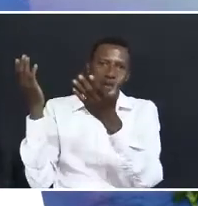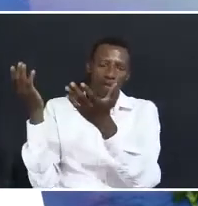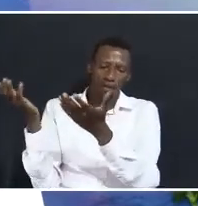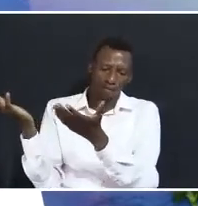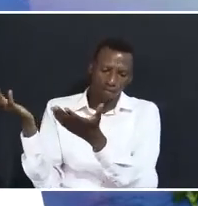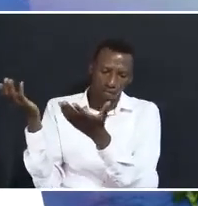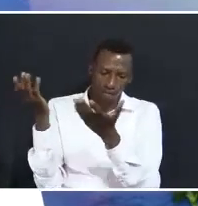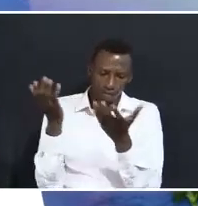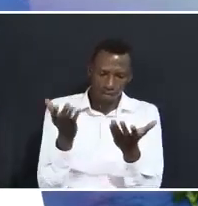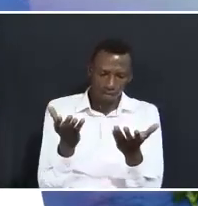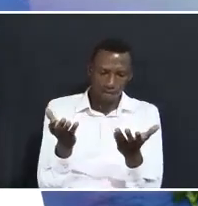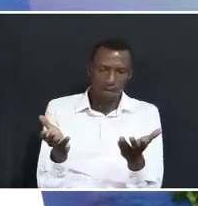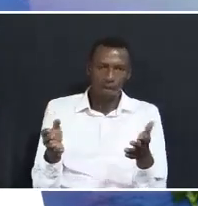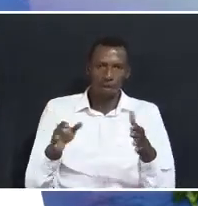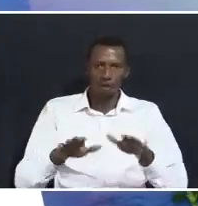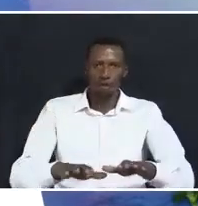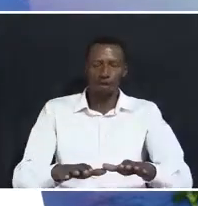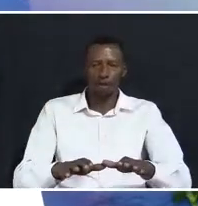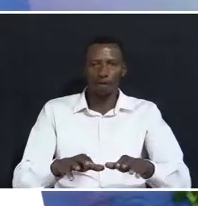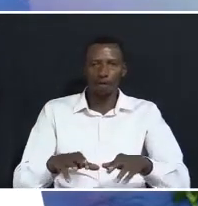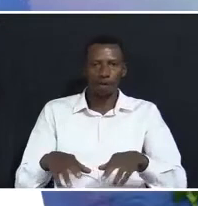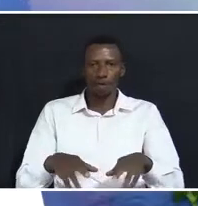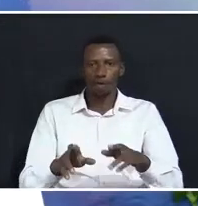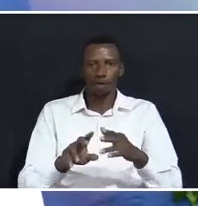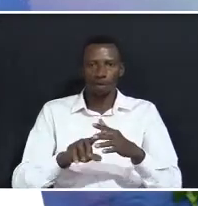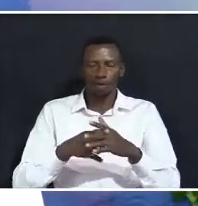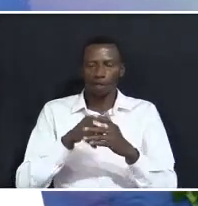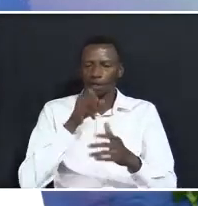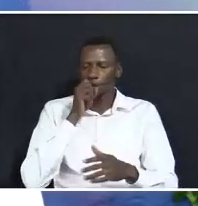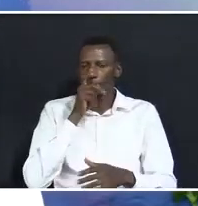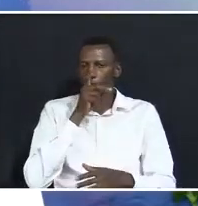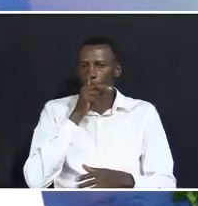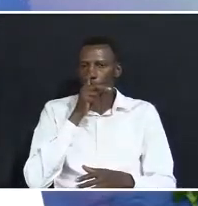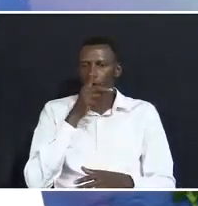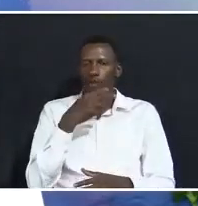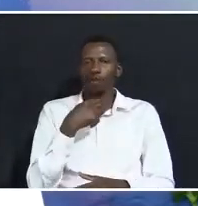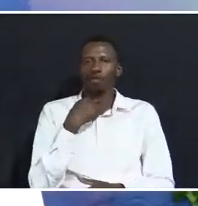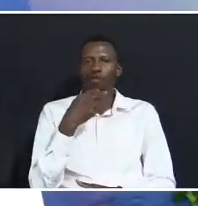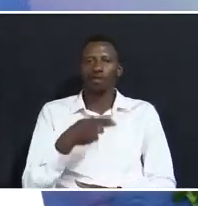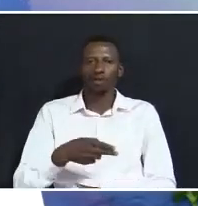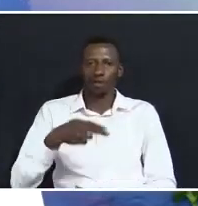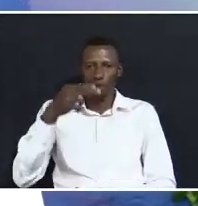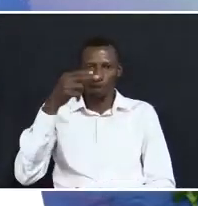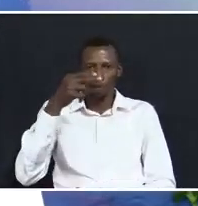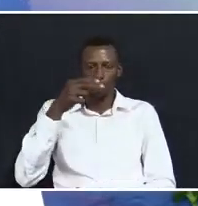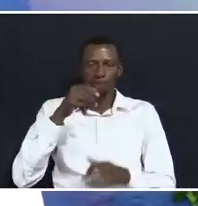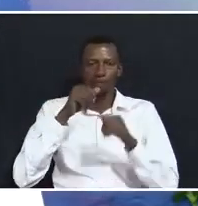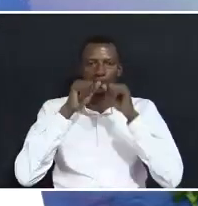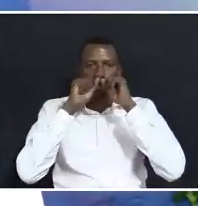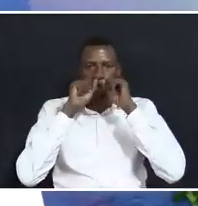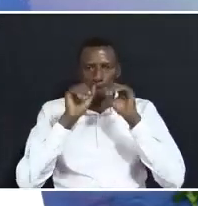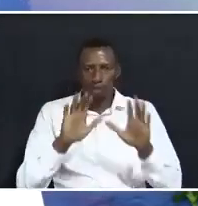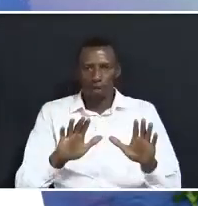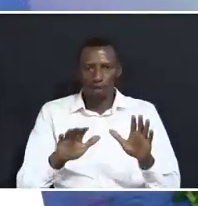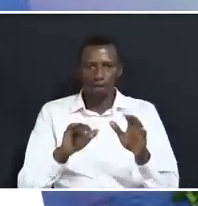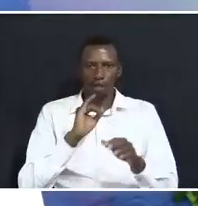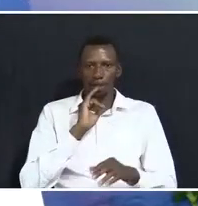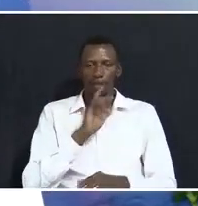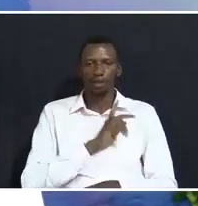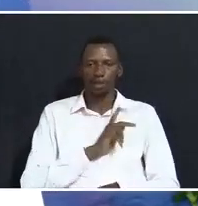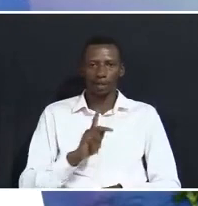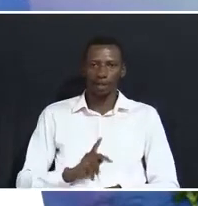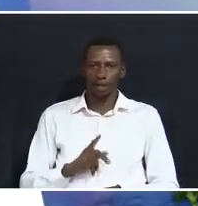and they began to shout with a loud voice, "Blessed is the King who comes in the name of the